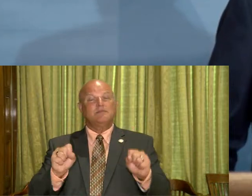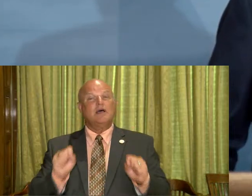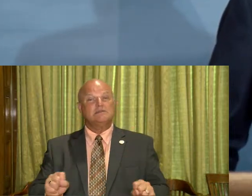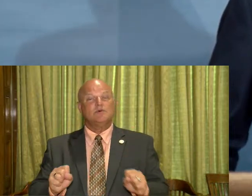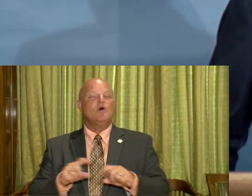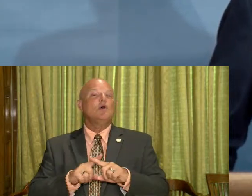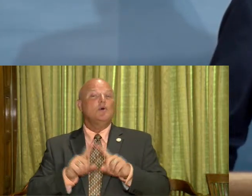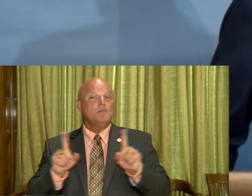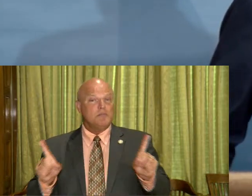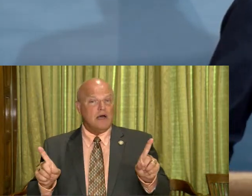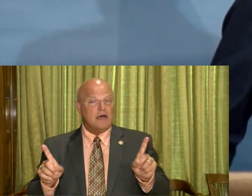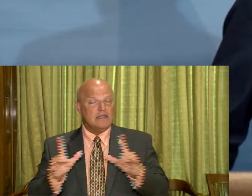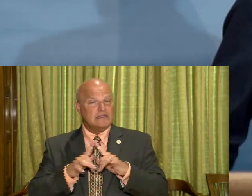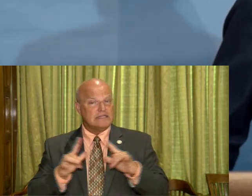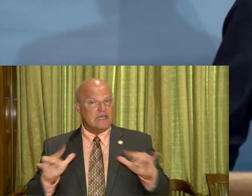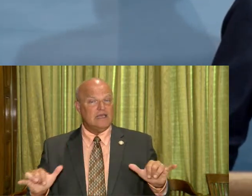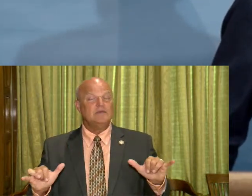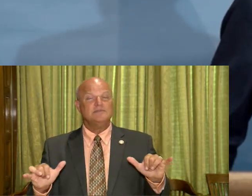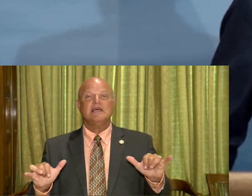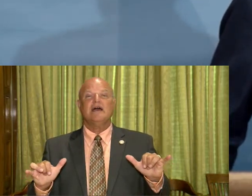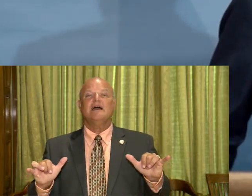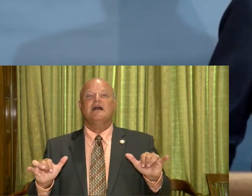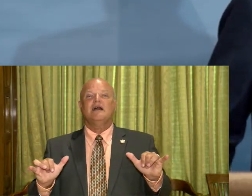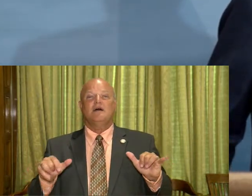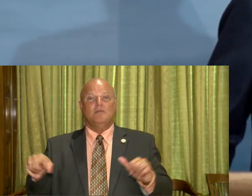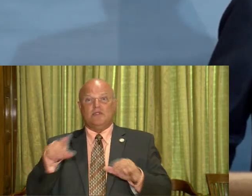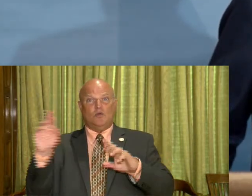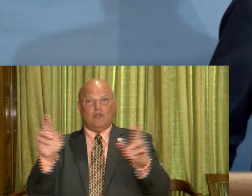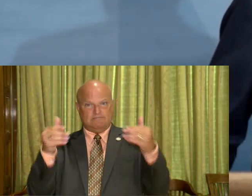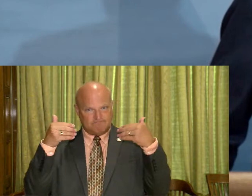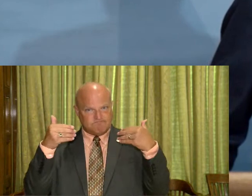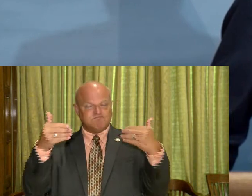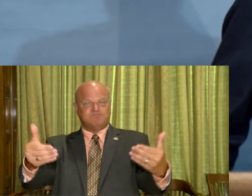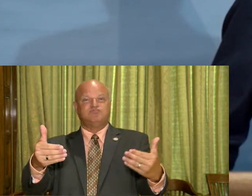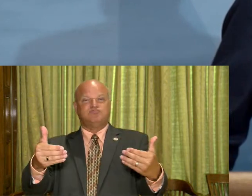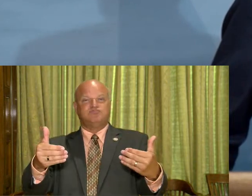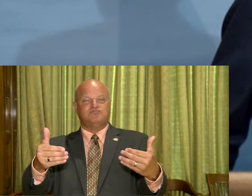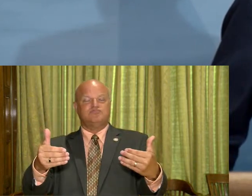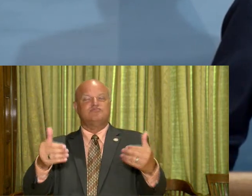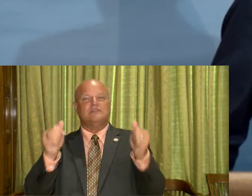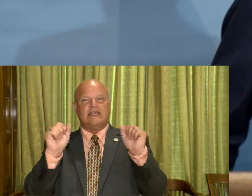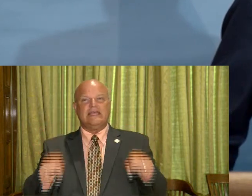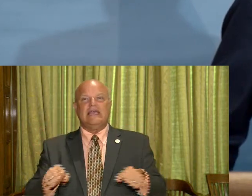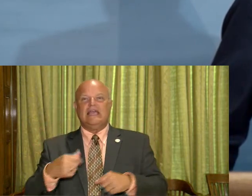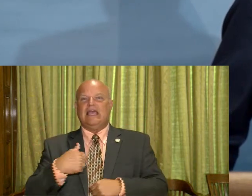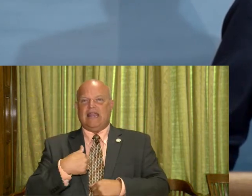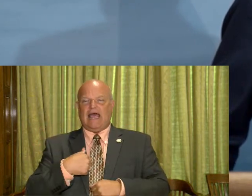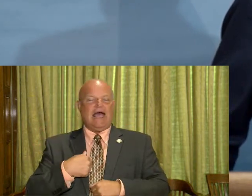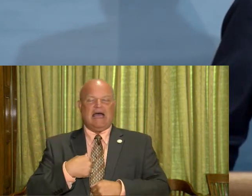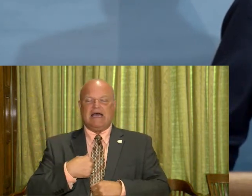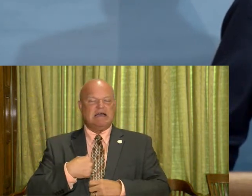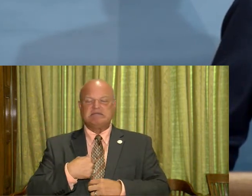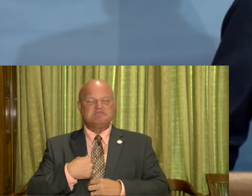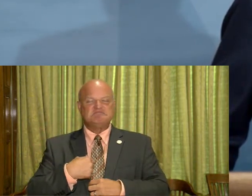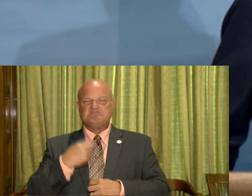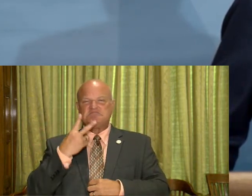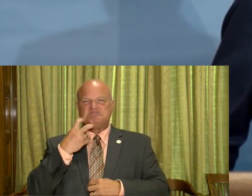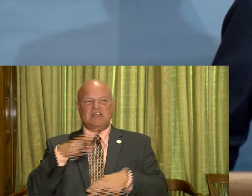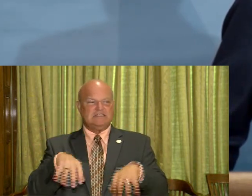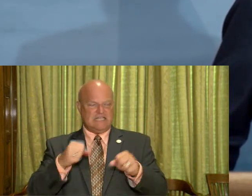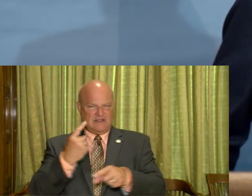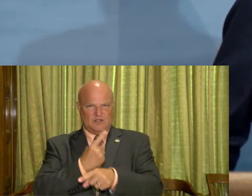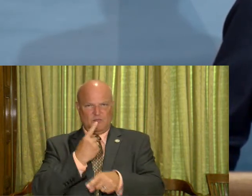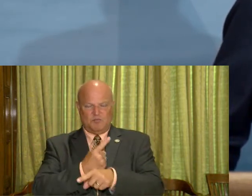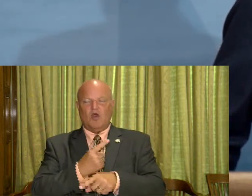possible, but you know, they're ready to move, they're adaptable, And I have no doubt that they can take the